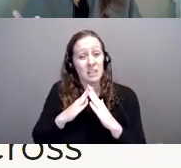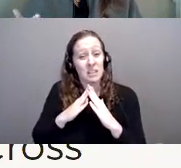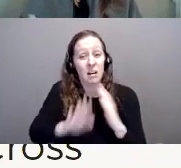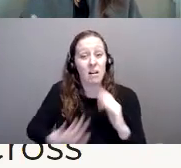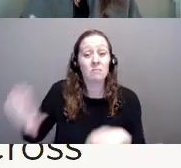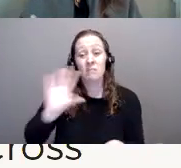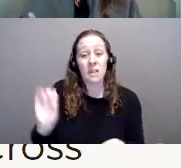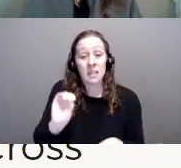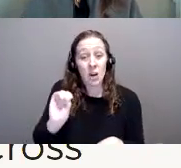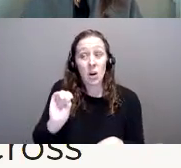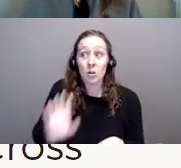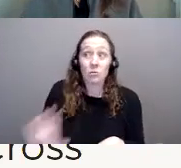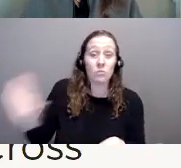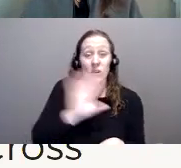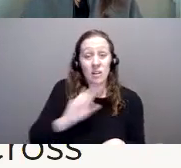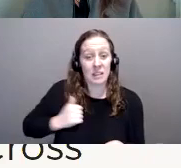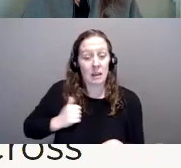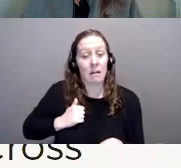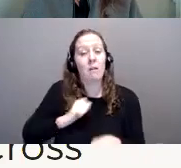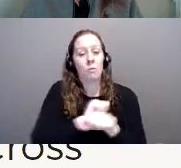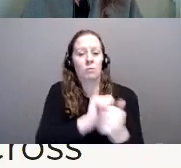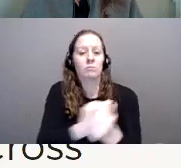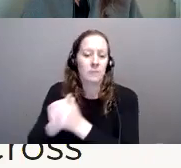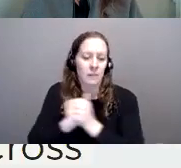province and nationally across Canada.